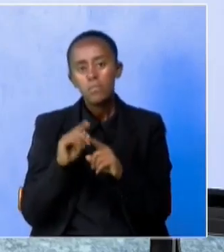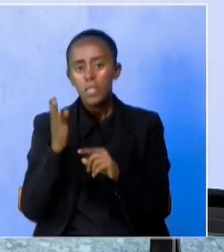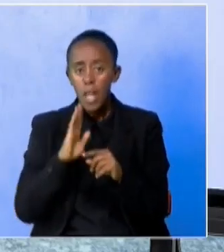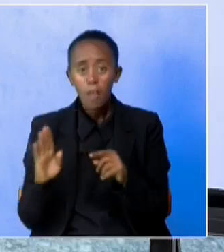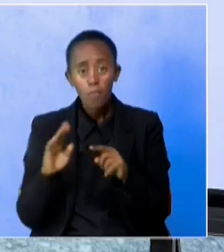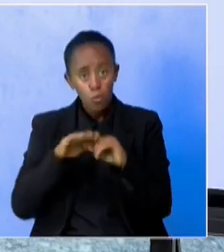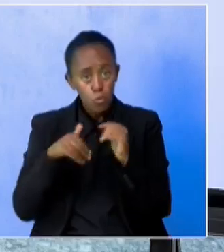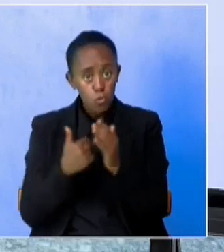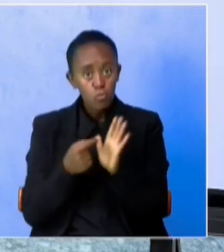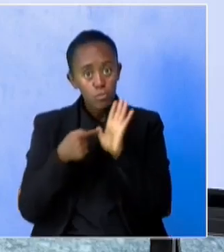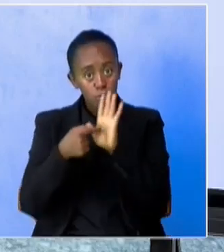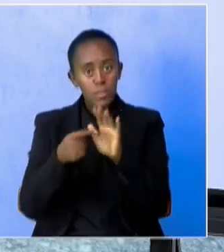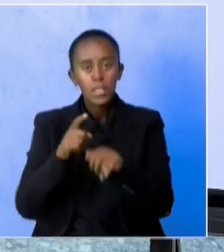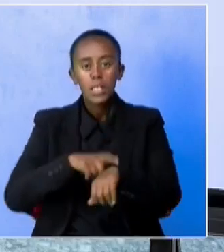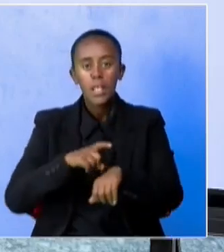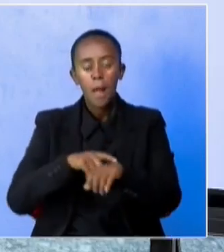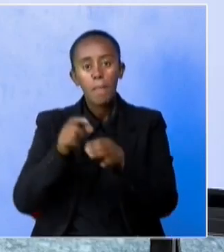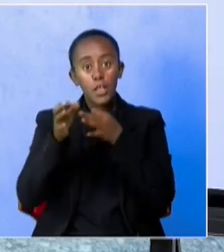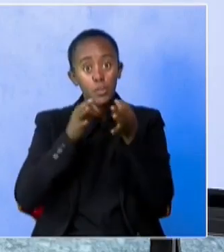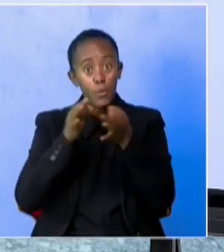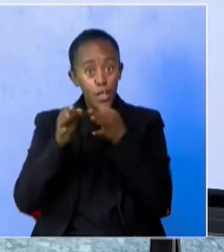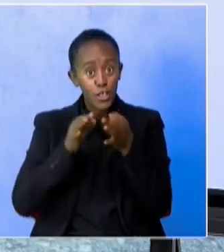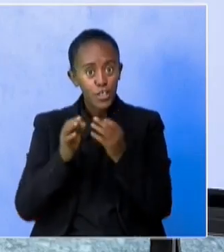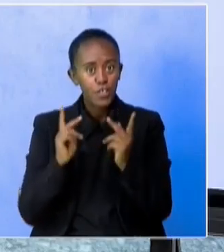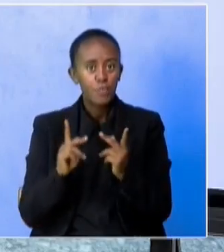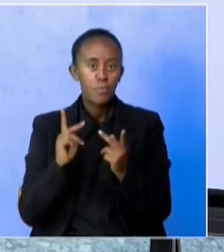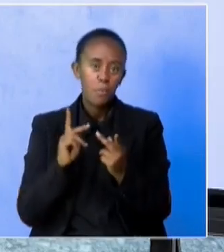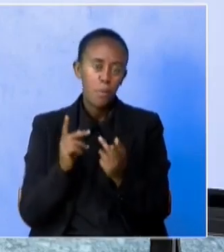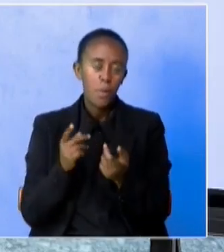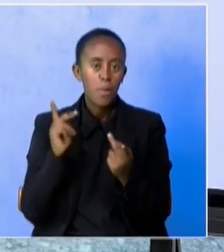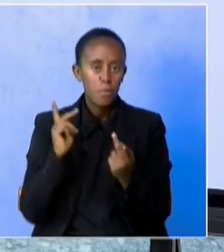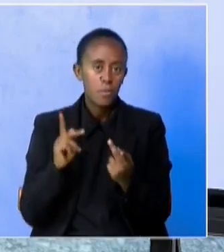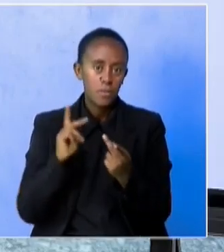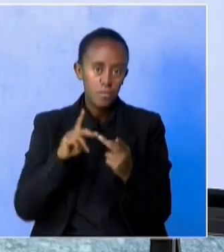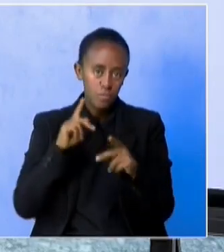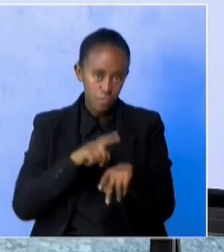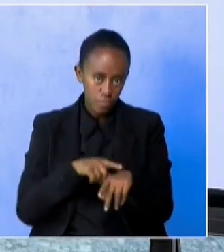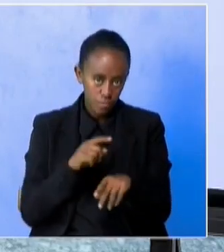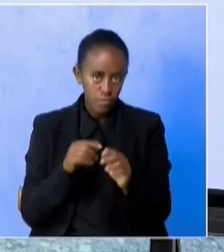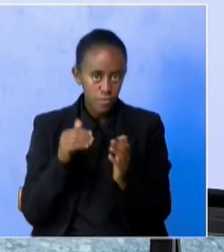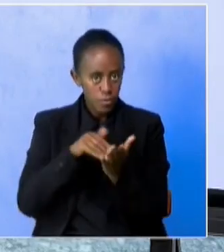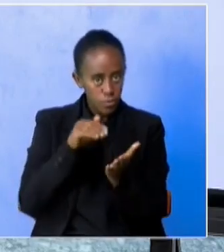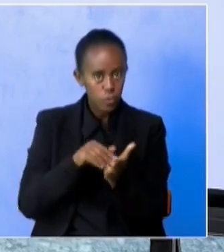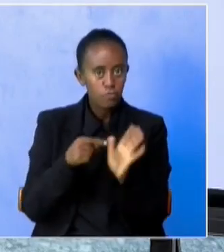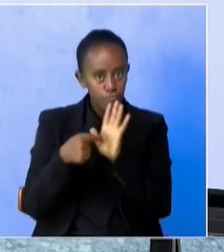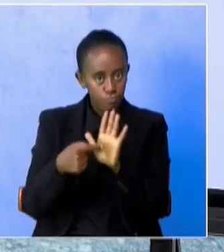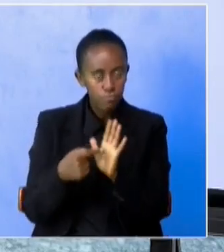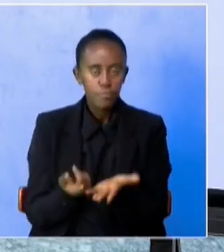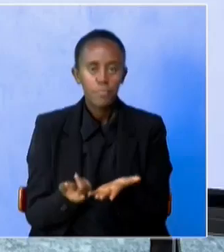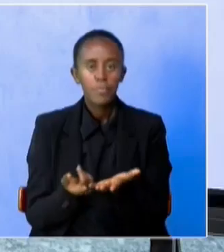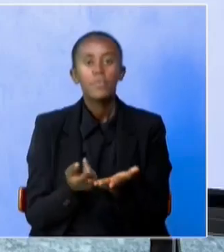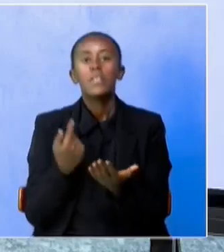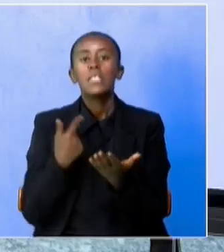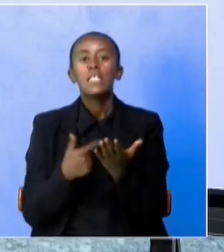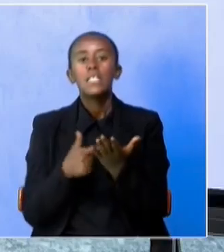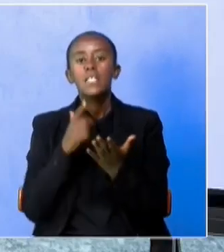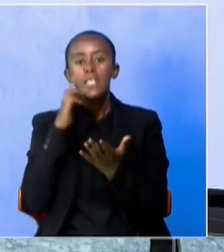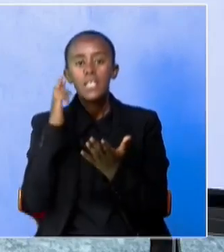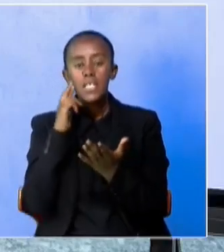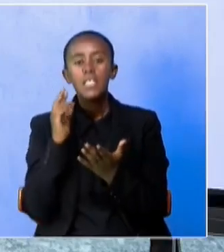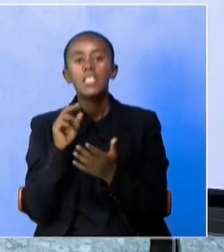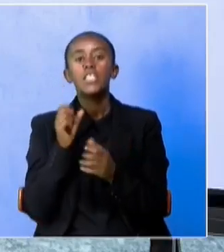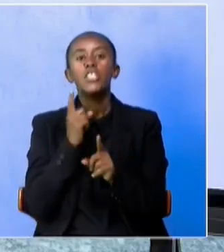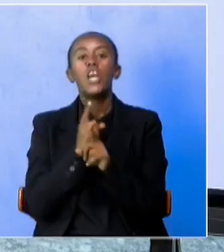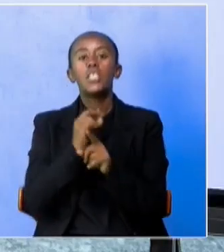expressions, and we use them to talk about repetition. In this case, we have used just here to talk about